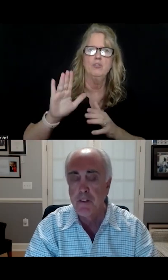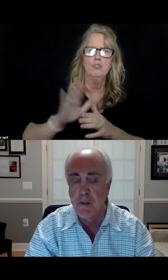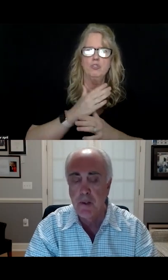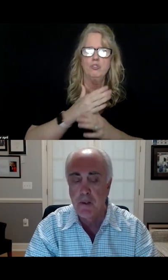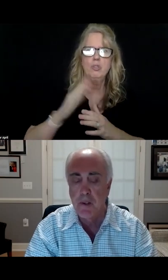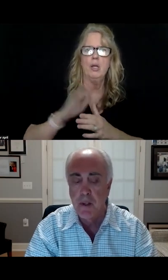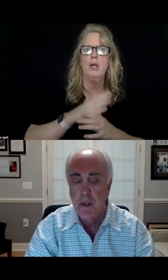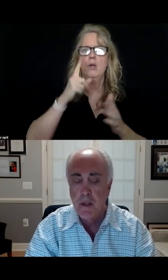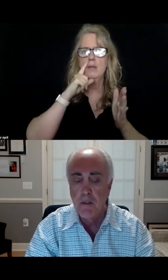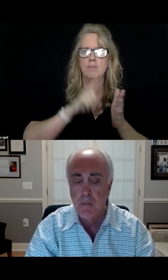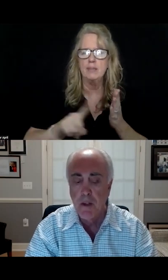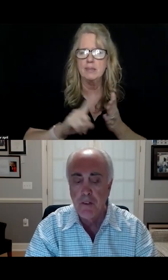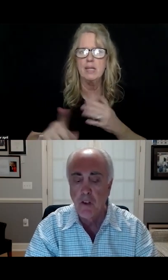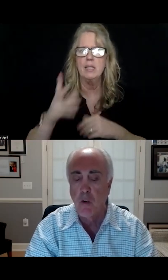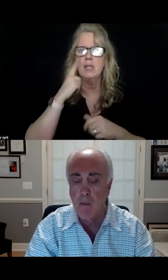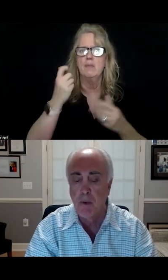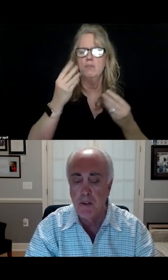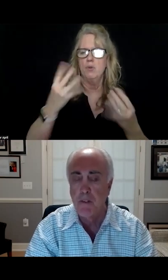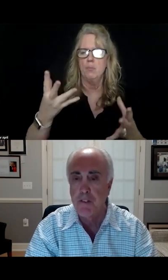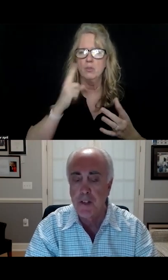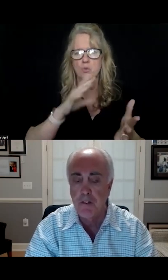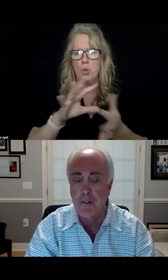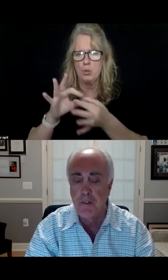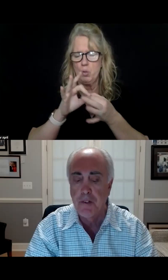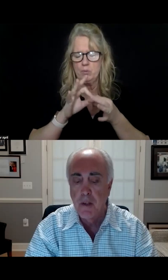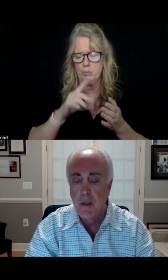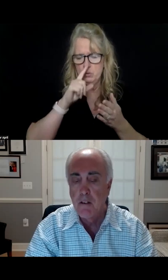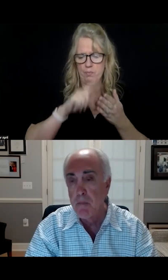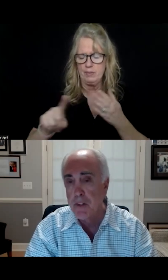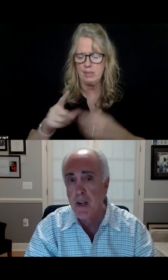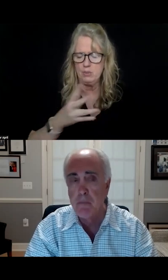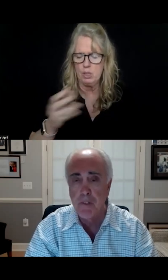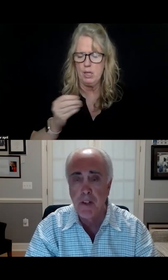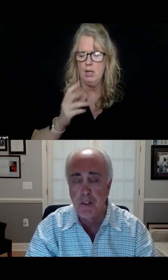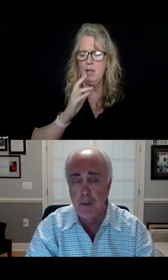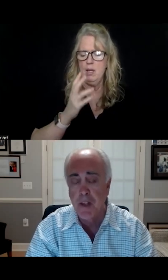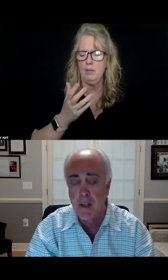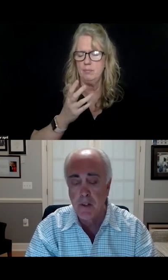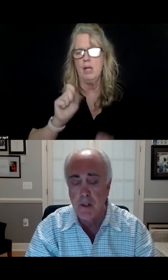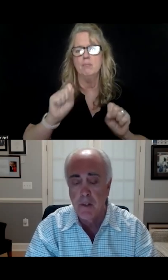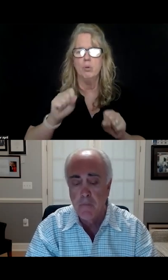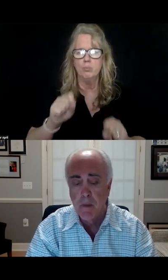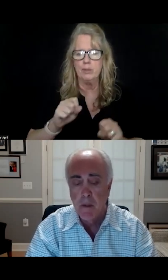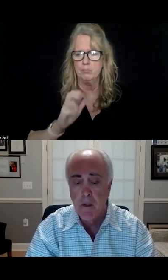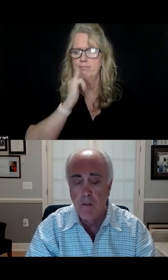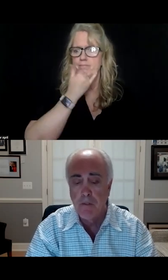and disciplinary information and cooperate in investigations of potential